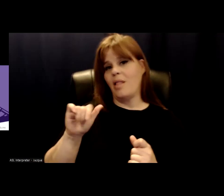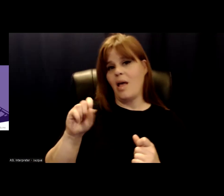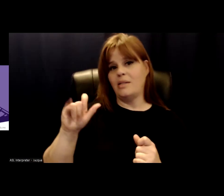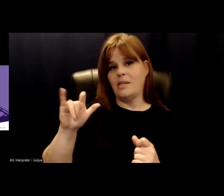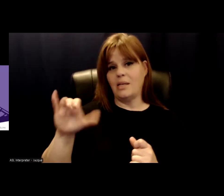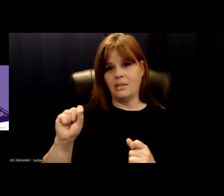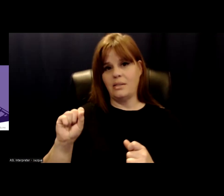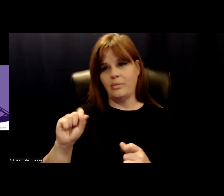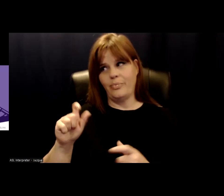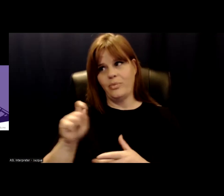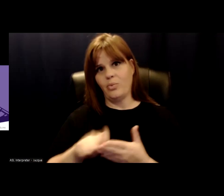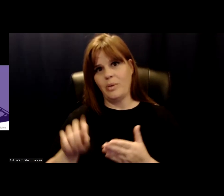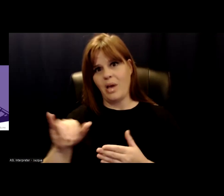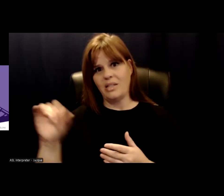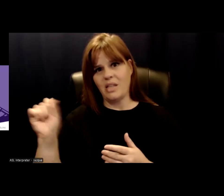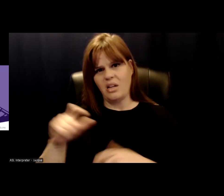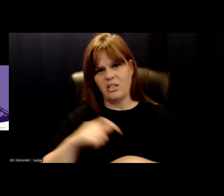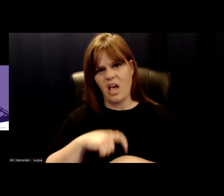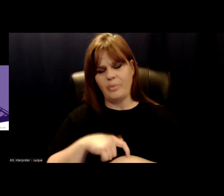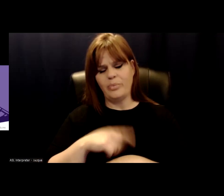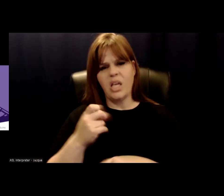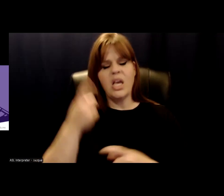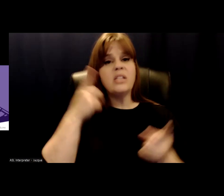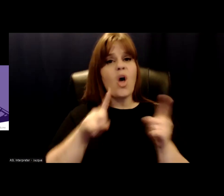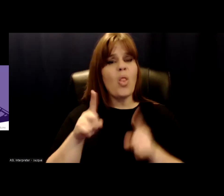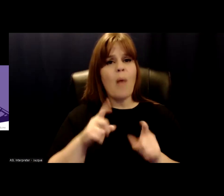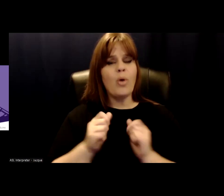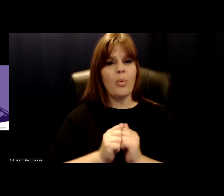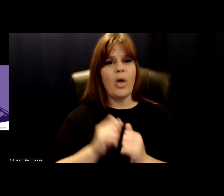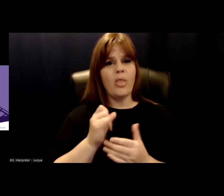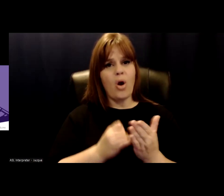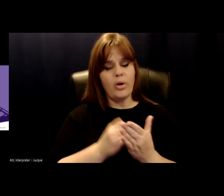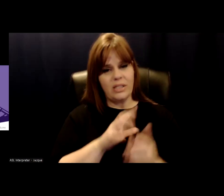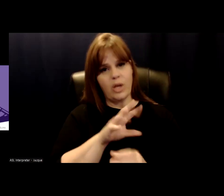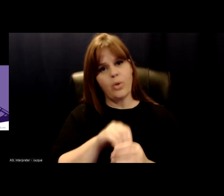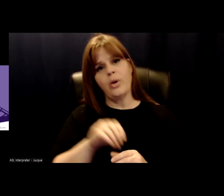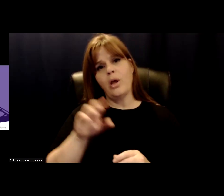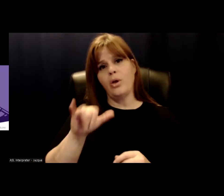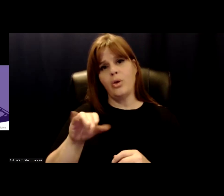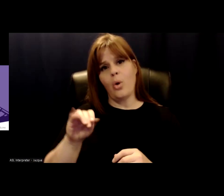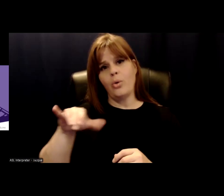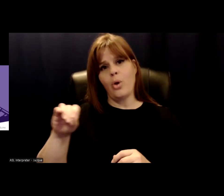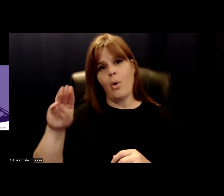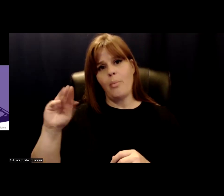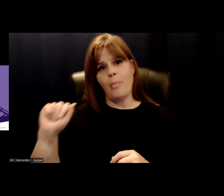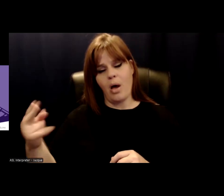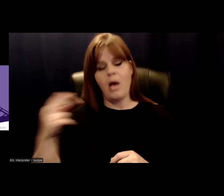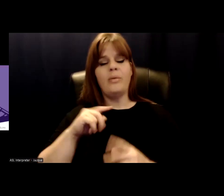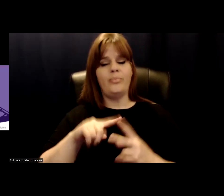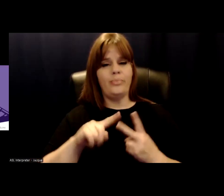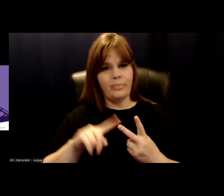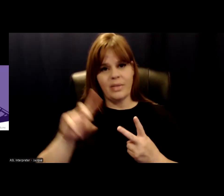Times. He has collaborated with artists including Yo-Yo Ma, Edgar Meyer, DJ